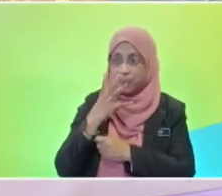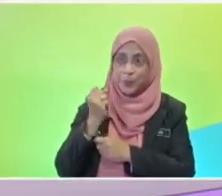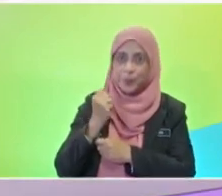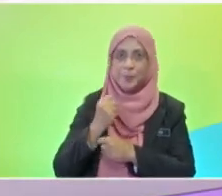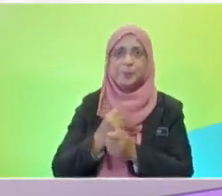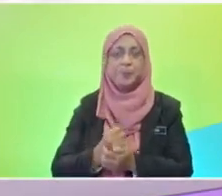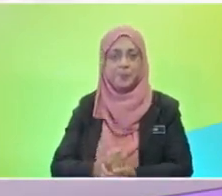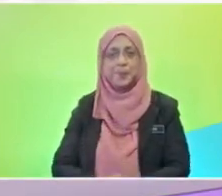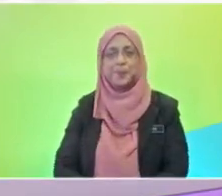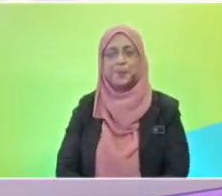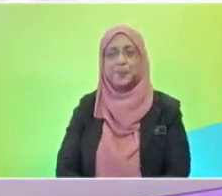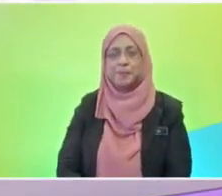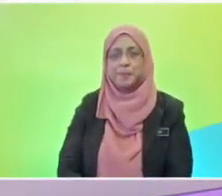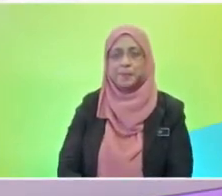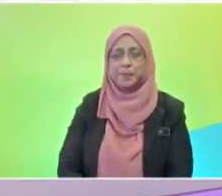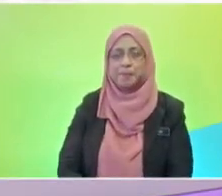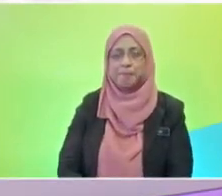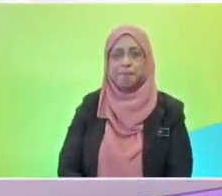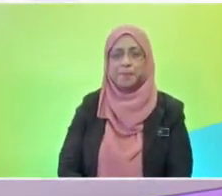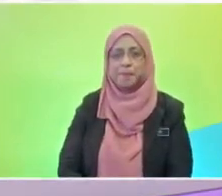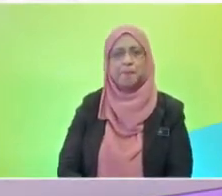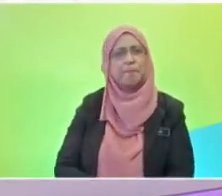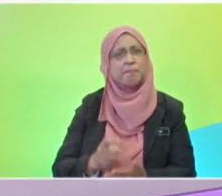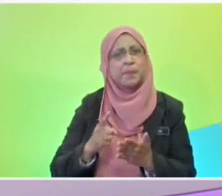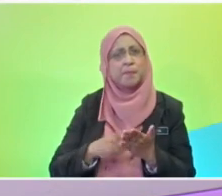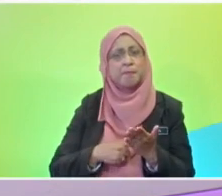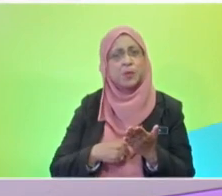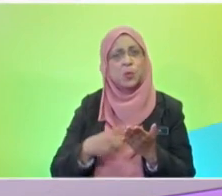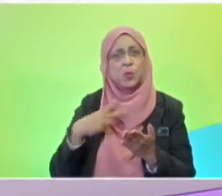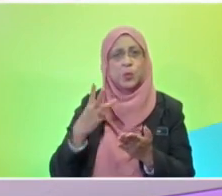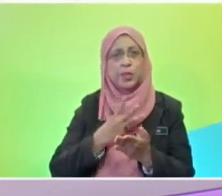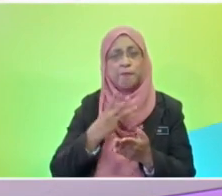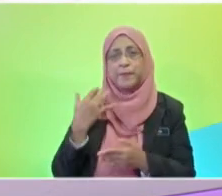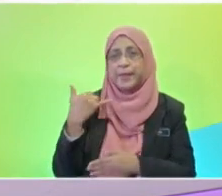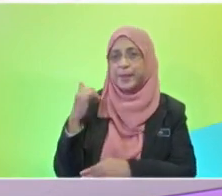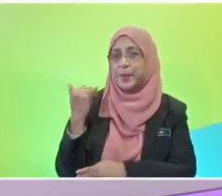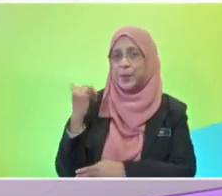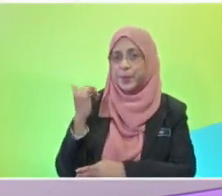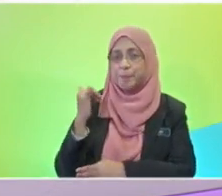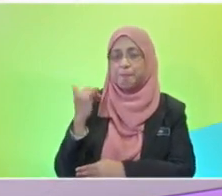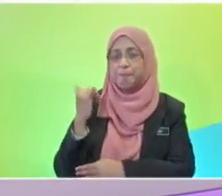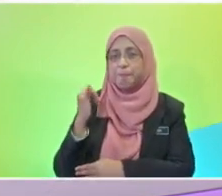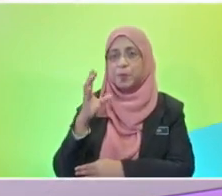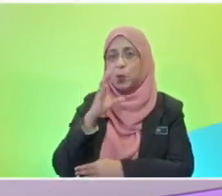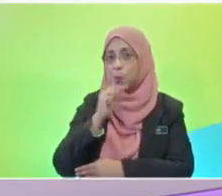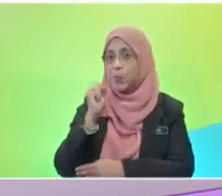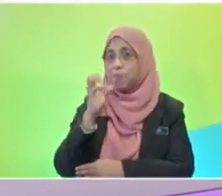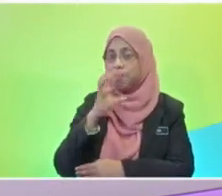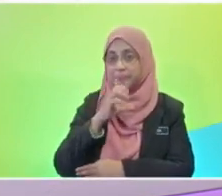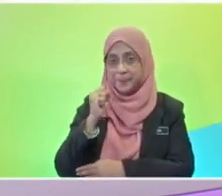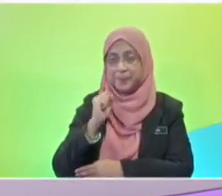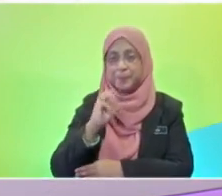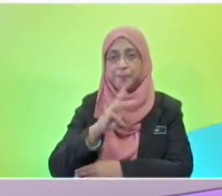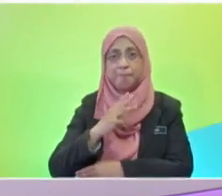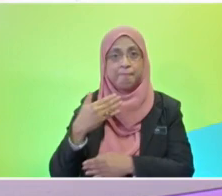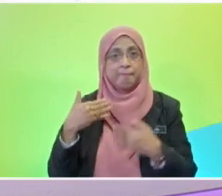okay. What else do we have? Okay, we have yellow, we have orange, we